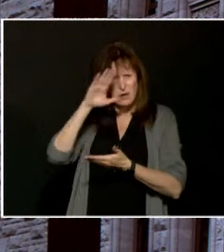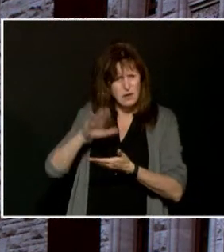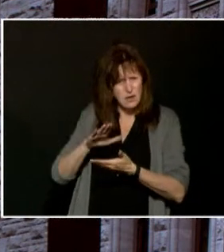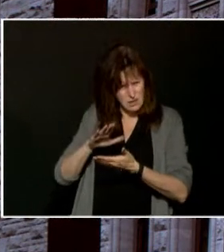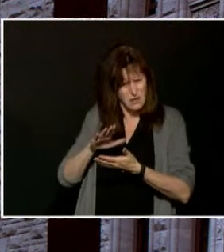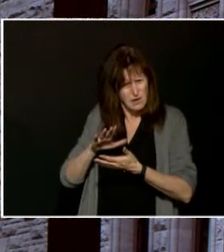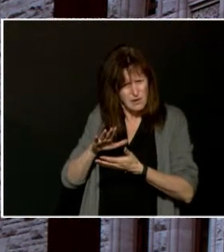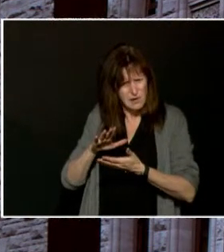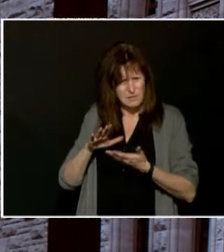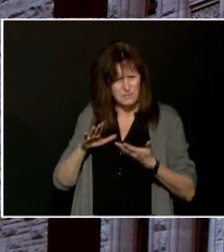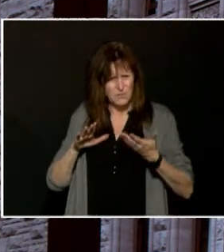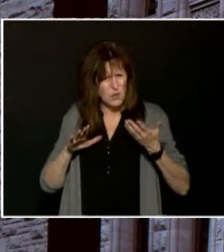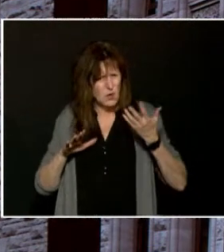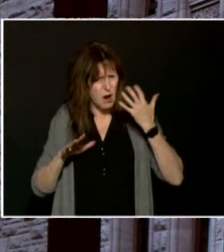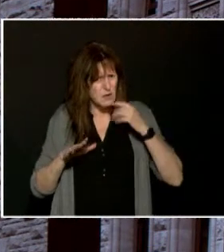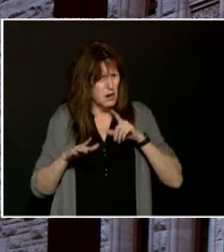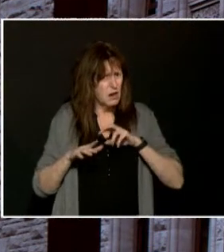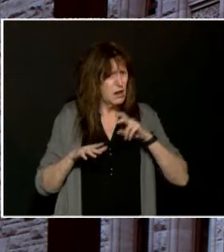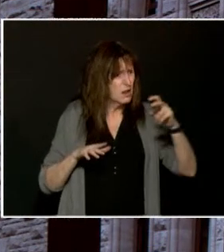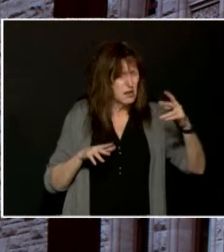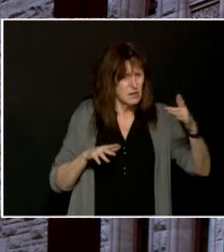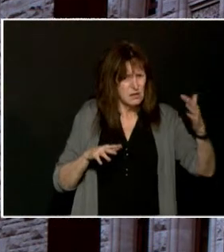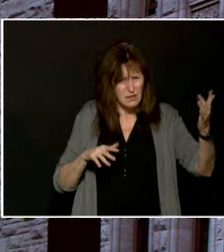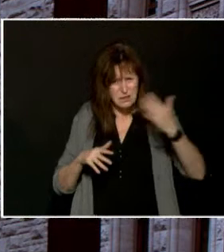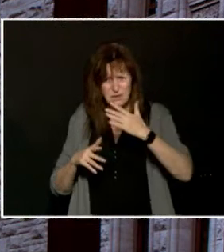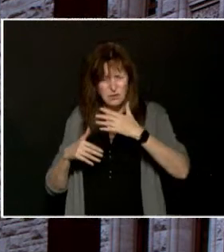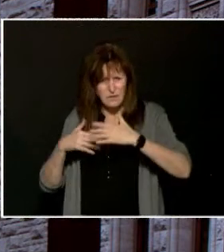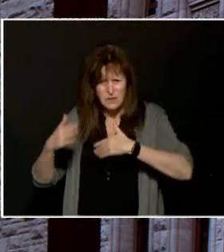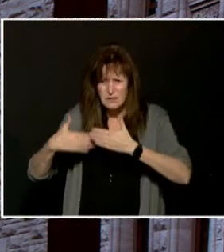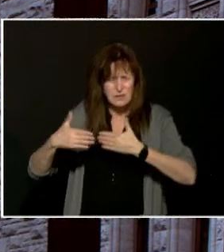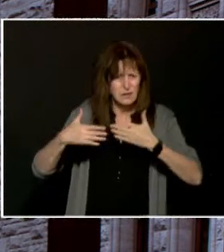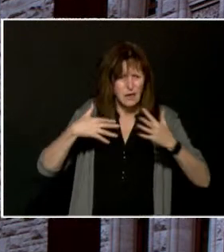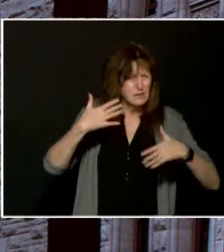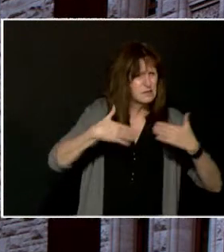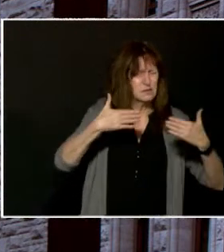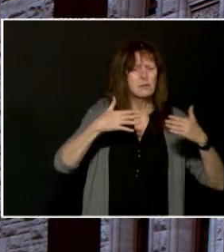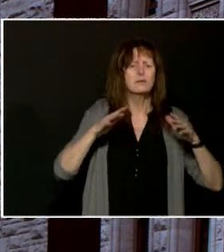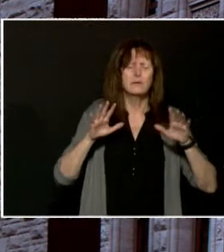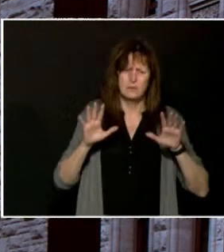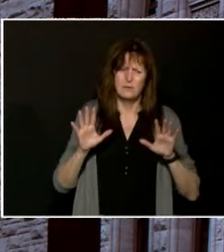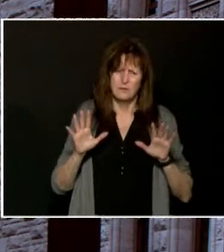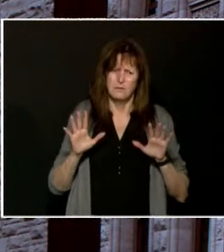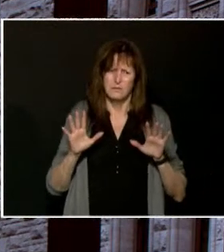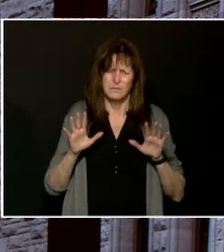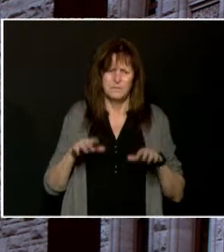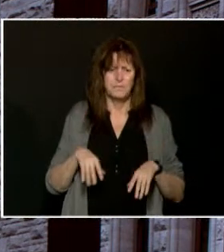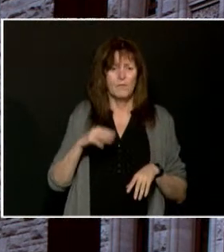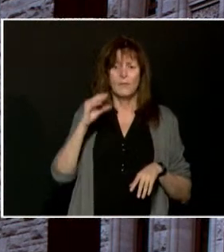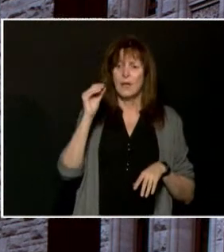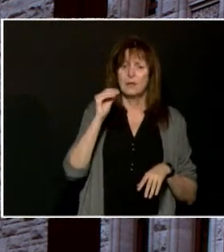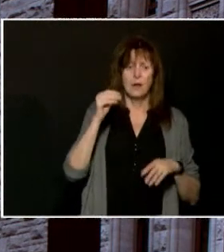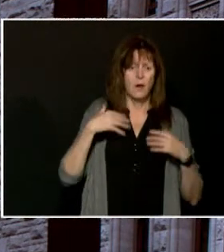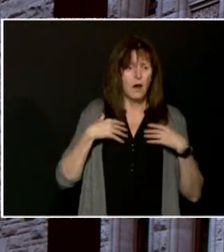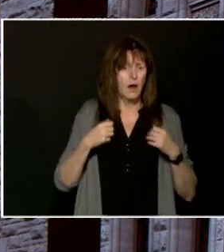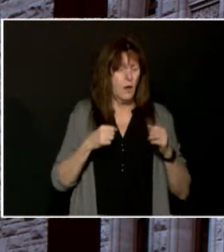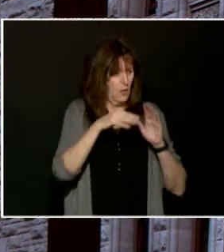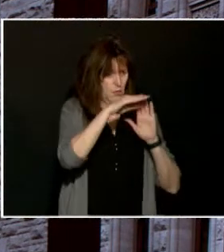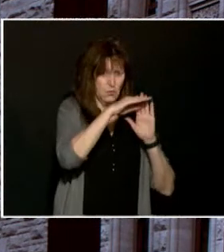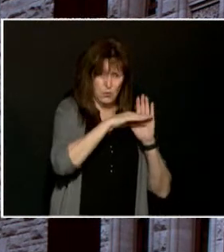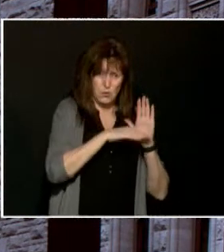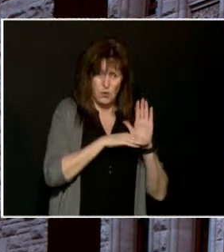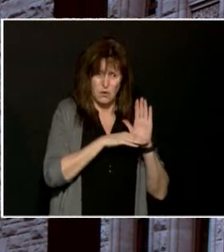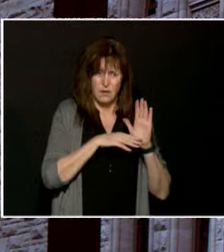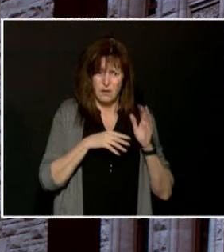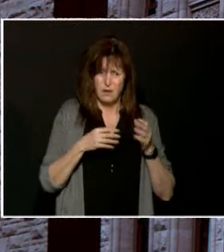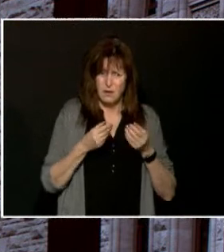they have through the Directive 2 being lifted and with direction from Ontario Health to do more daytime elective